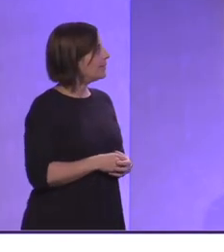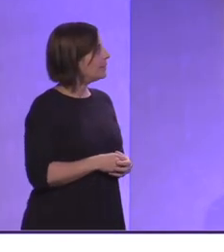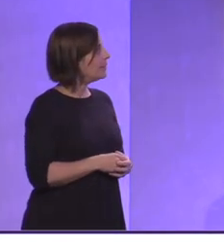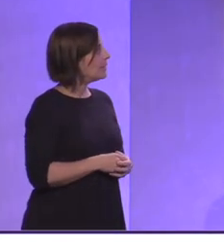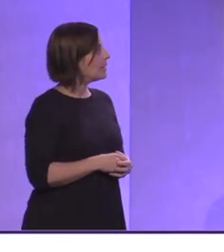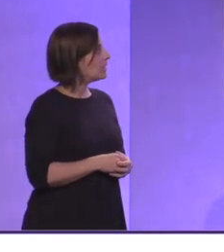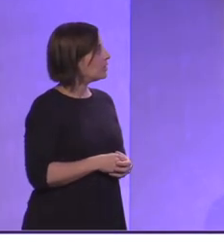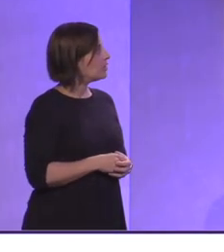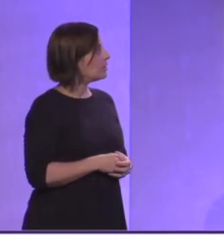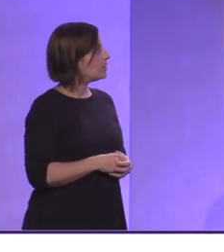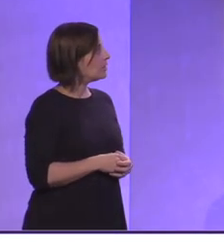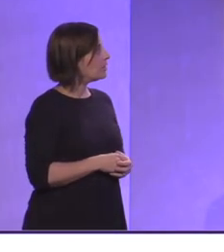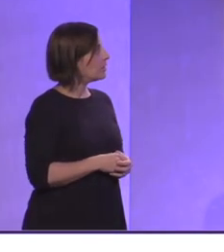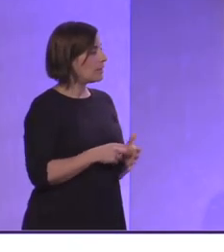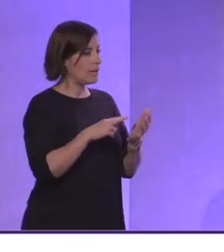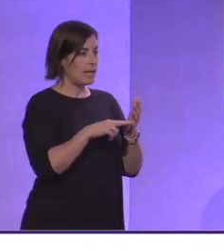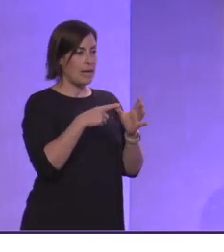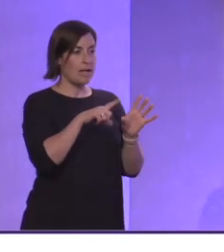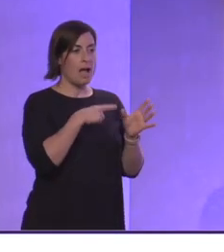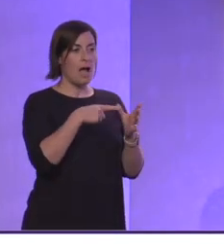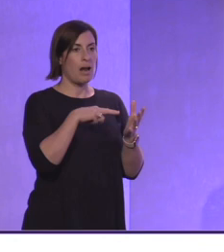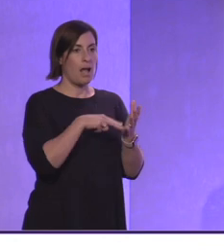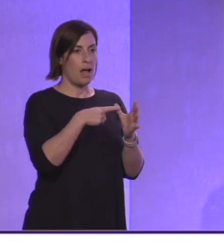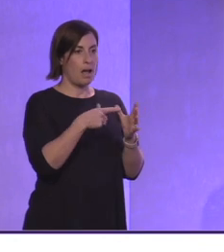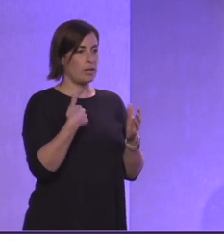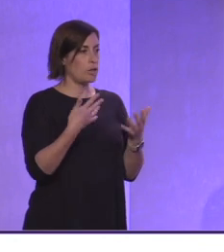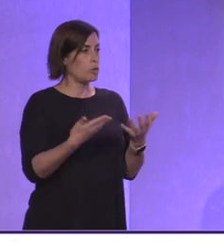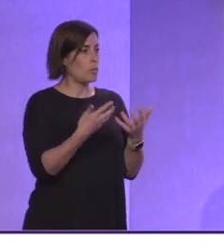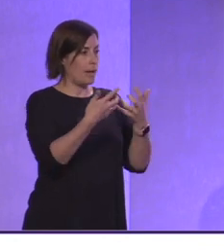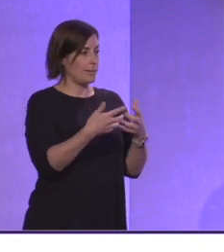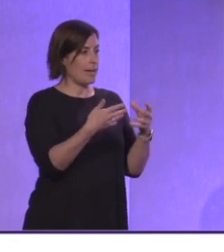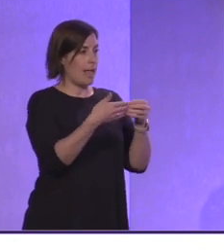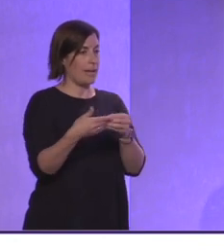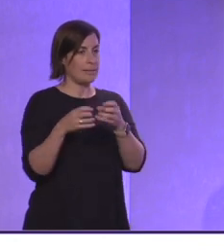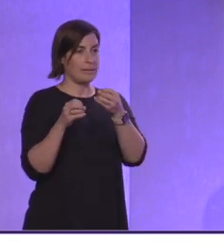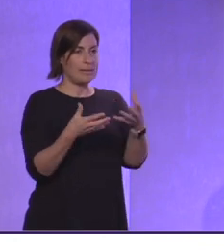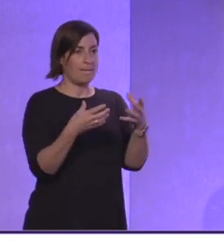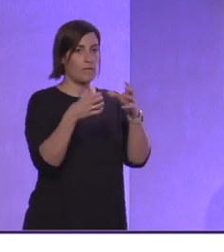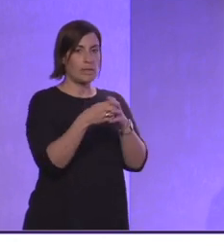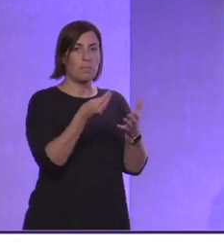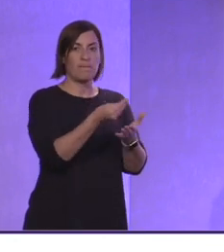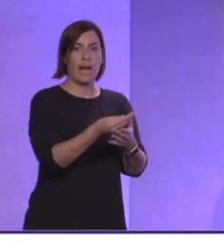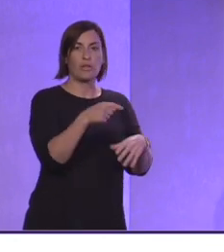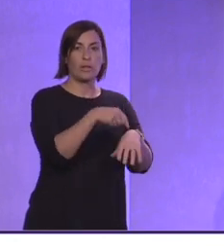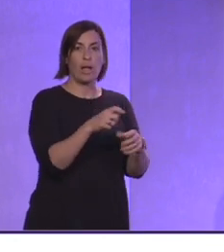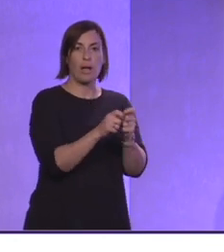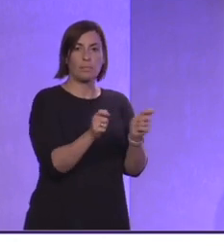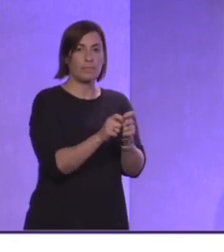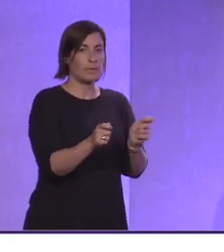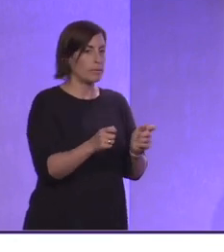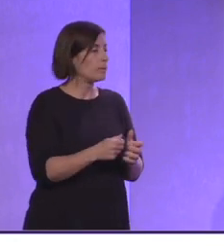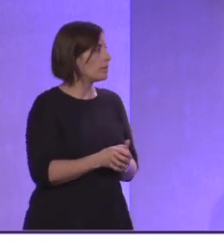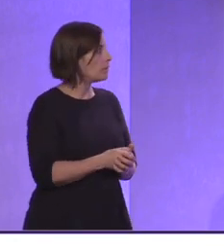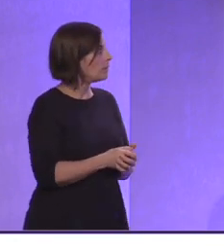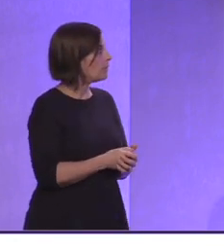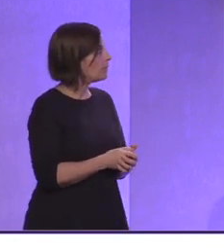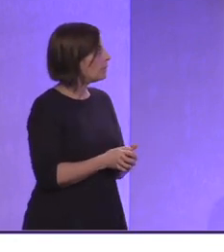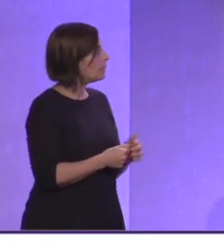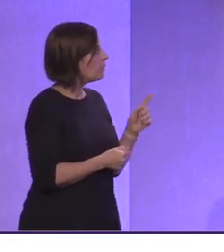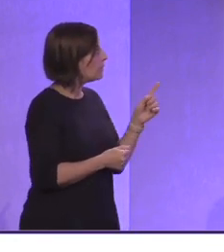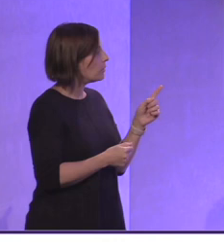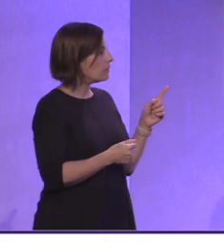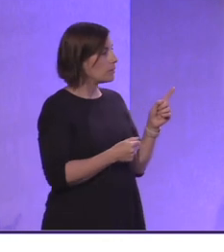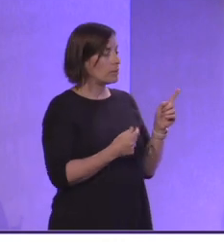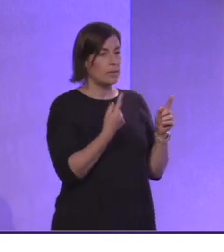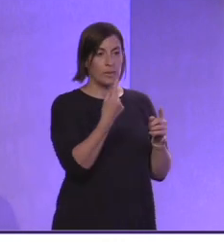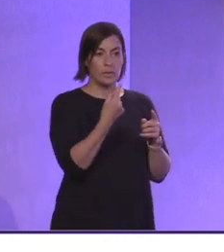my name is Nayana, and I work as a tech lead in the infrastructure delivery team at the Financial Times. And one of the capabilities